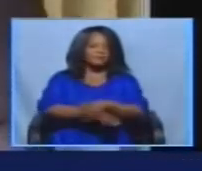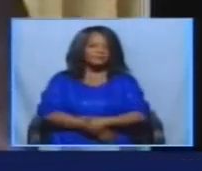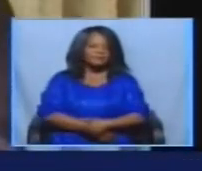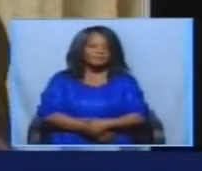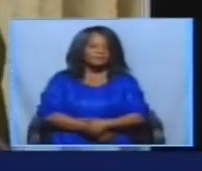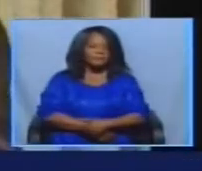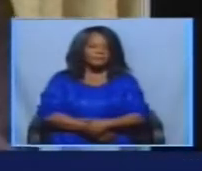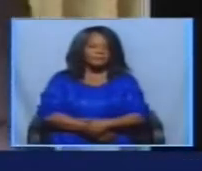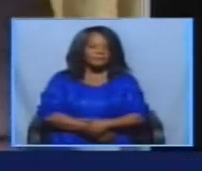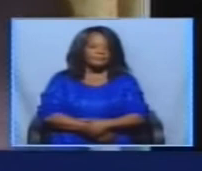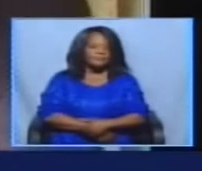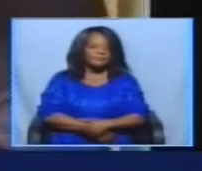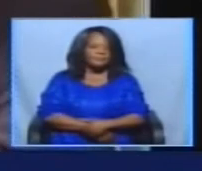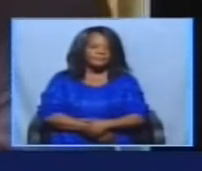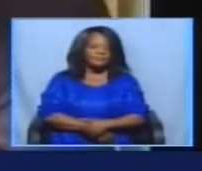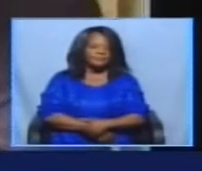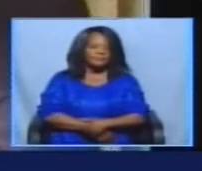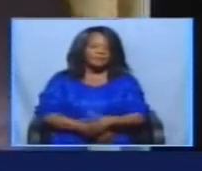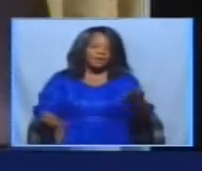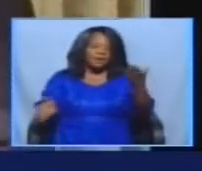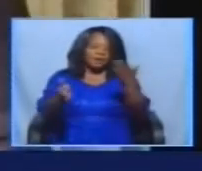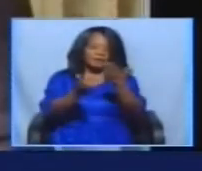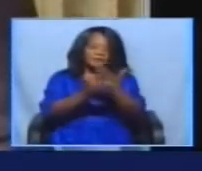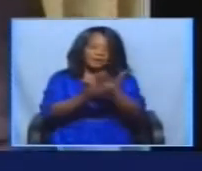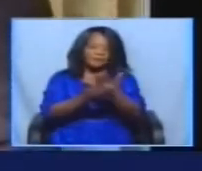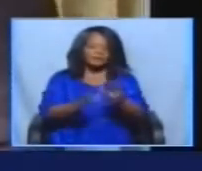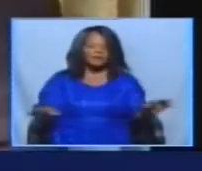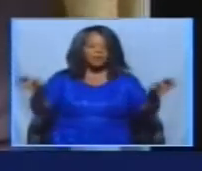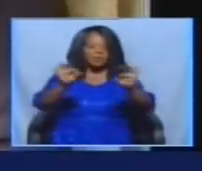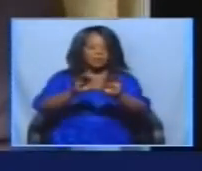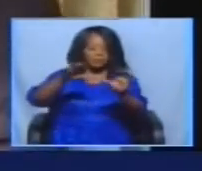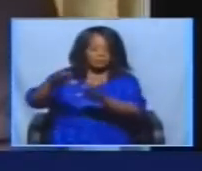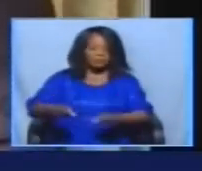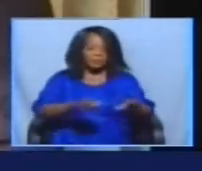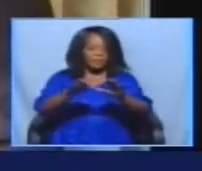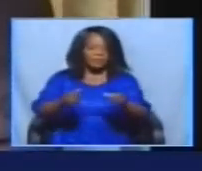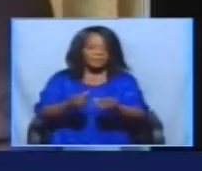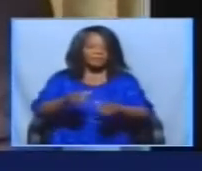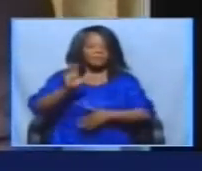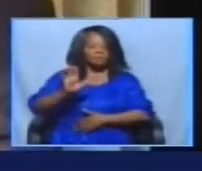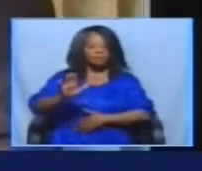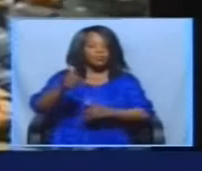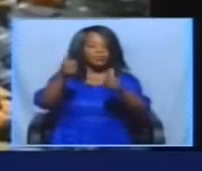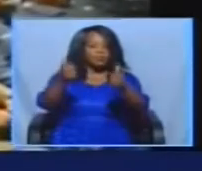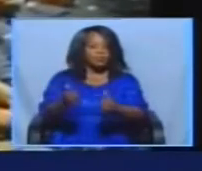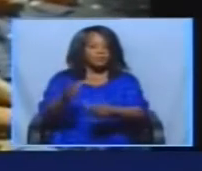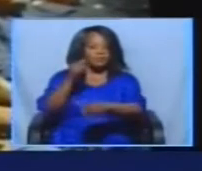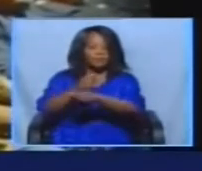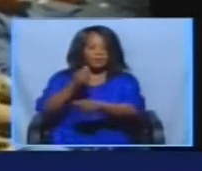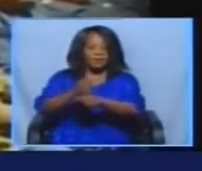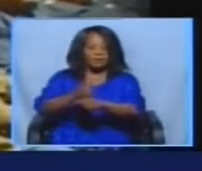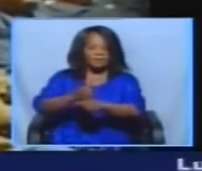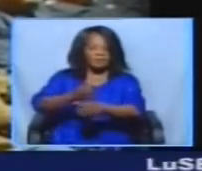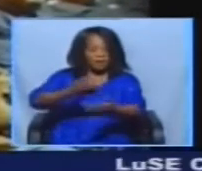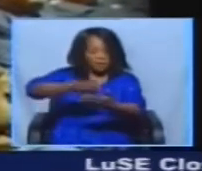We therefore attach great importance to the activities and academic performance of each student